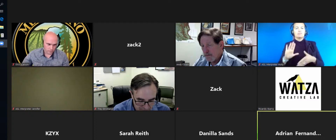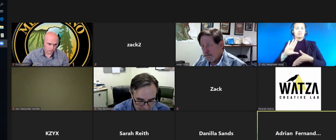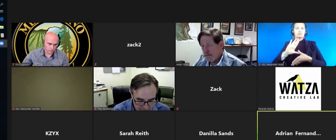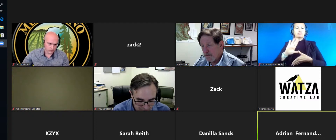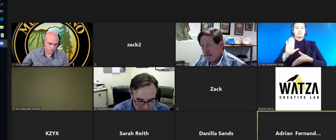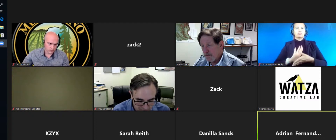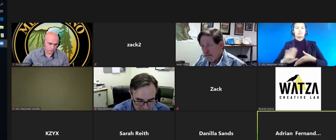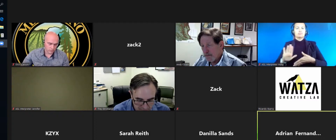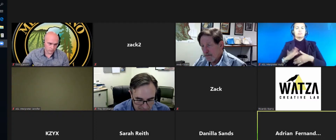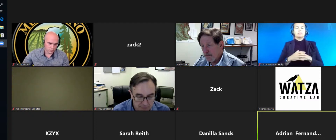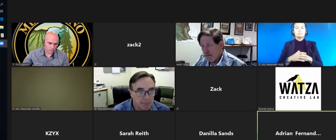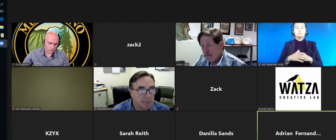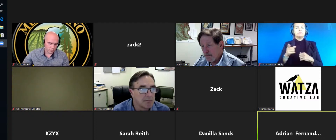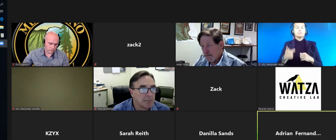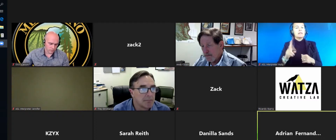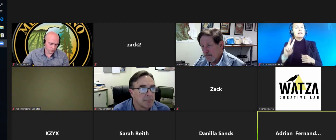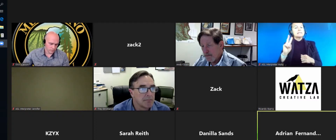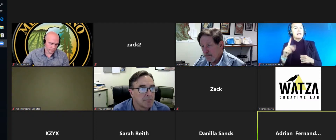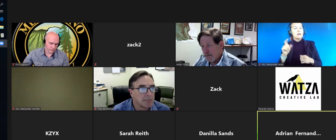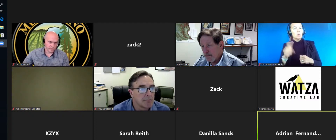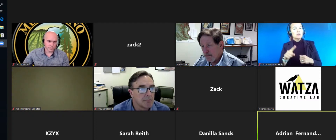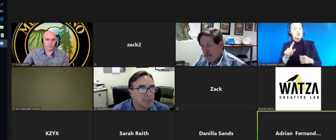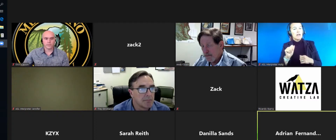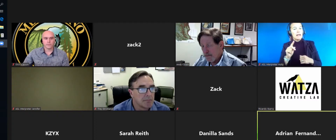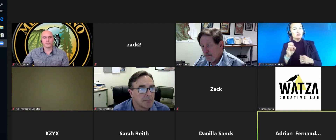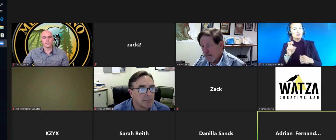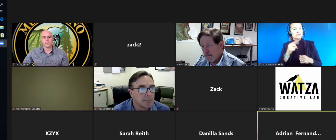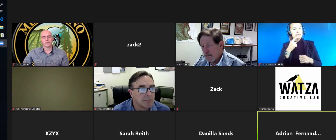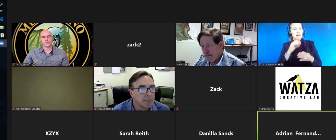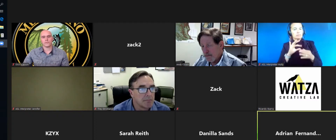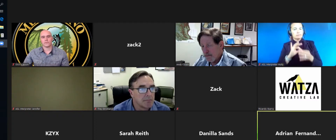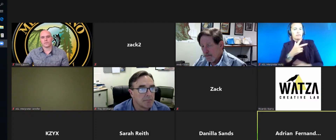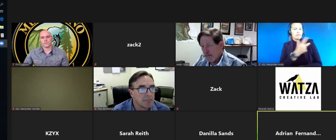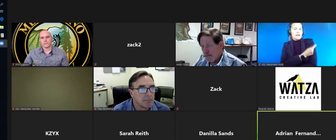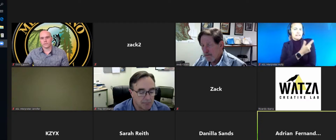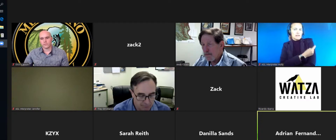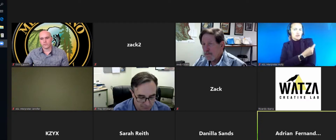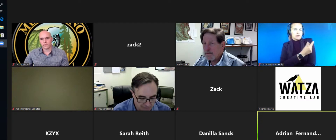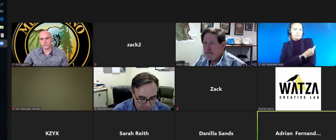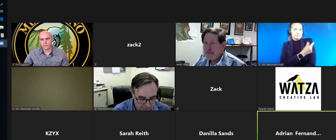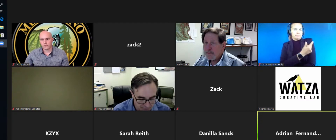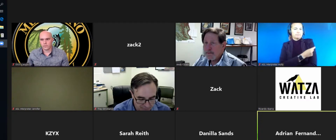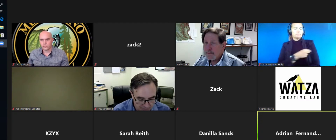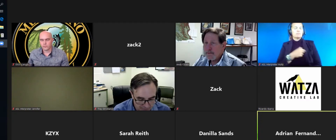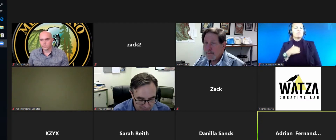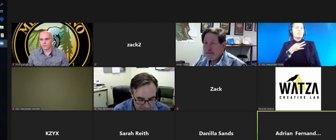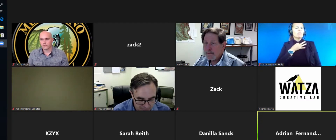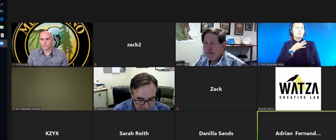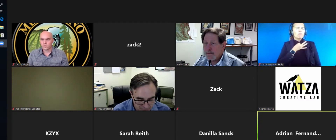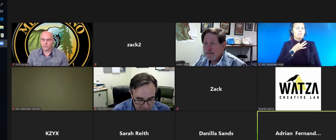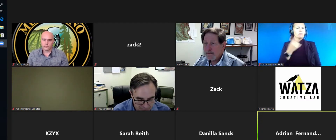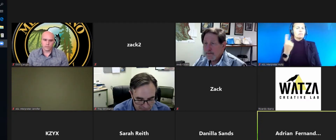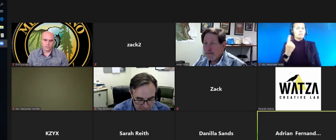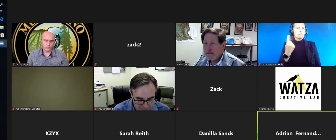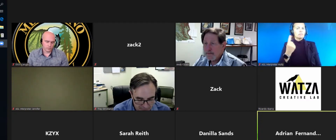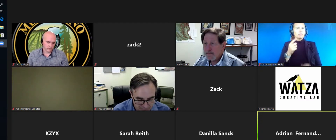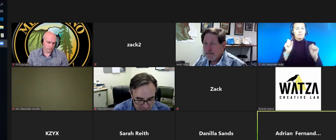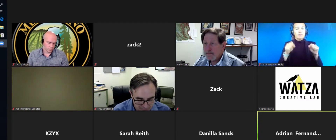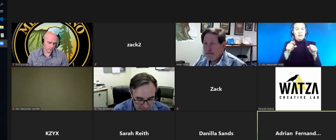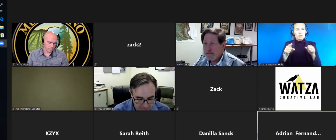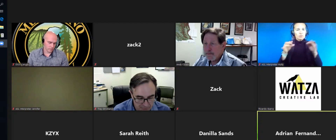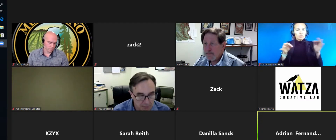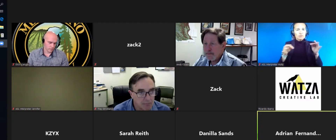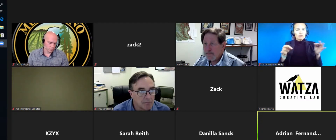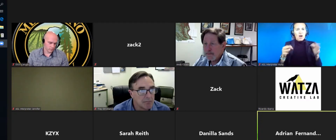Okay, and then my second question is about vaccination. I'm just curious if you could describe sort of what the